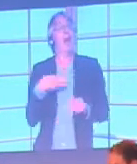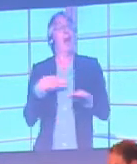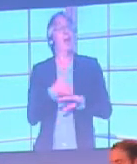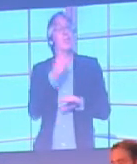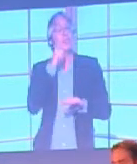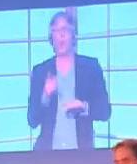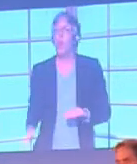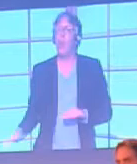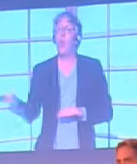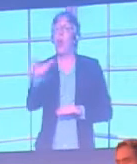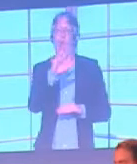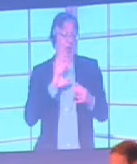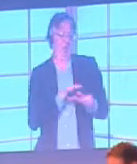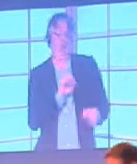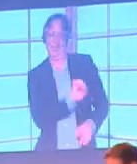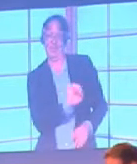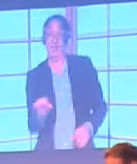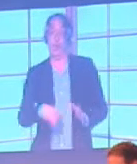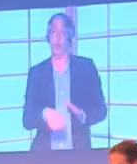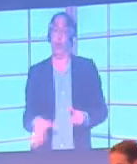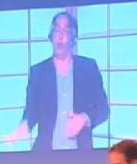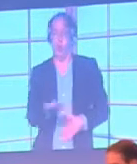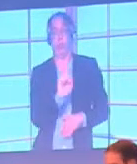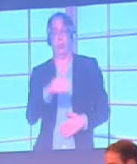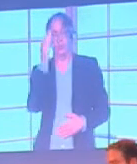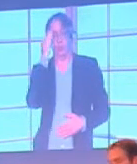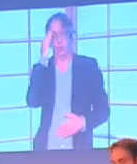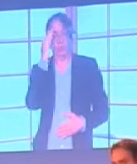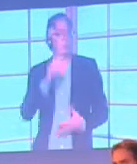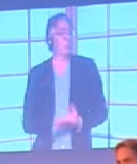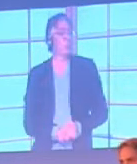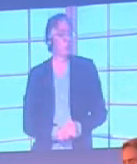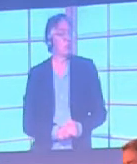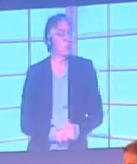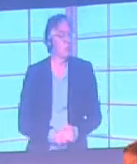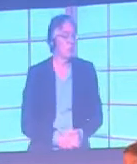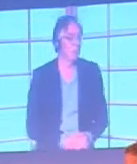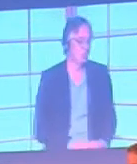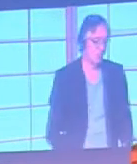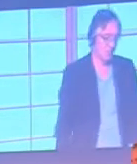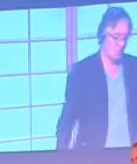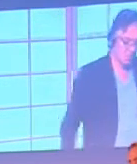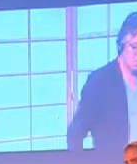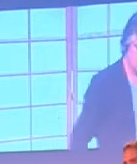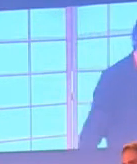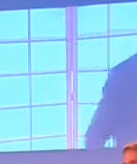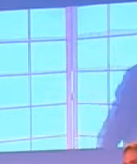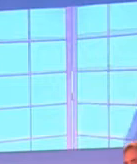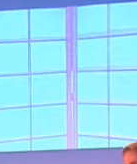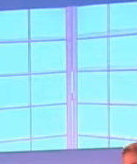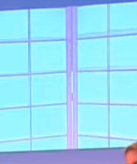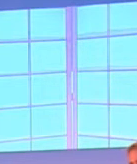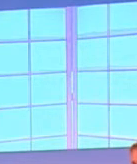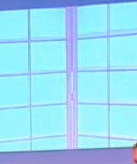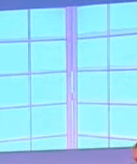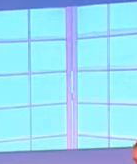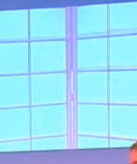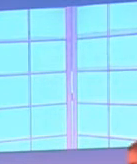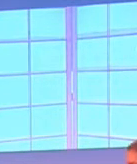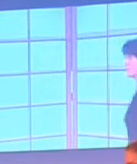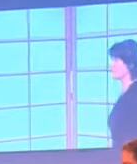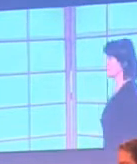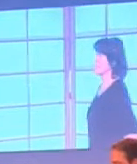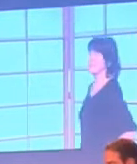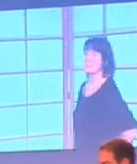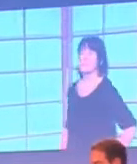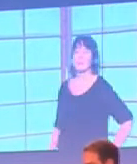So just now, we were starting by the difficulties we face. We also want to be optimistic and